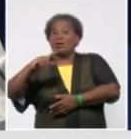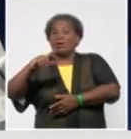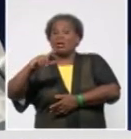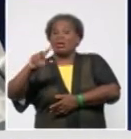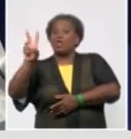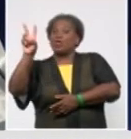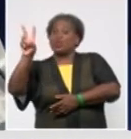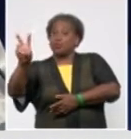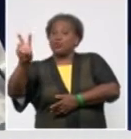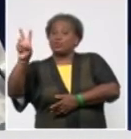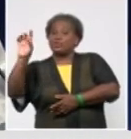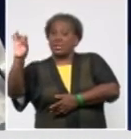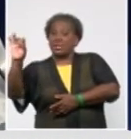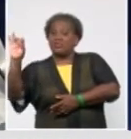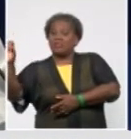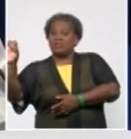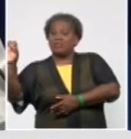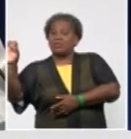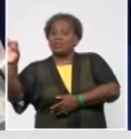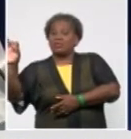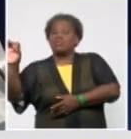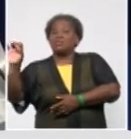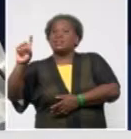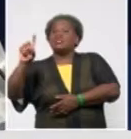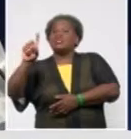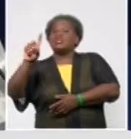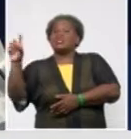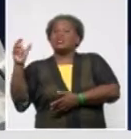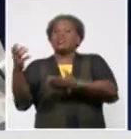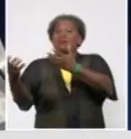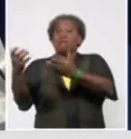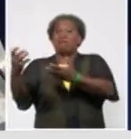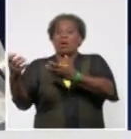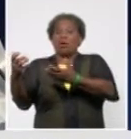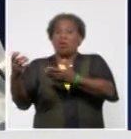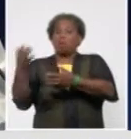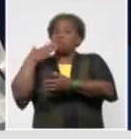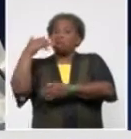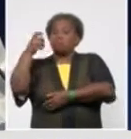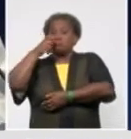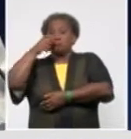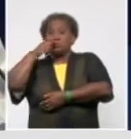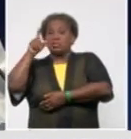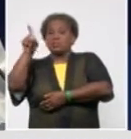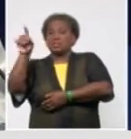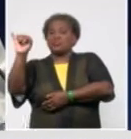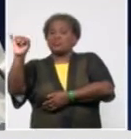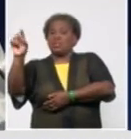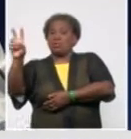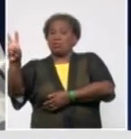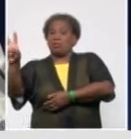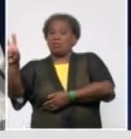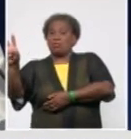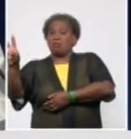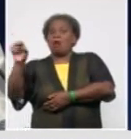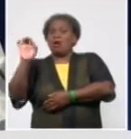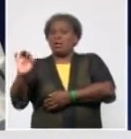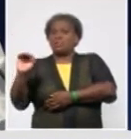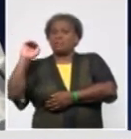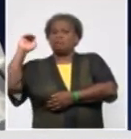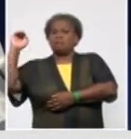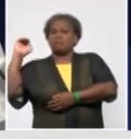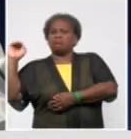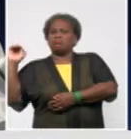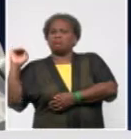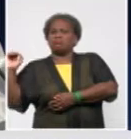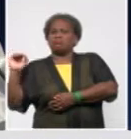89.1% are confirmed case contacts. This means that the 89.4% of all cases